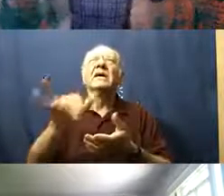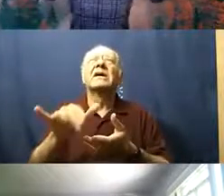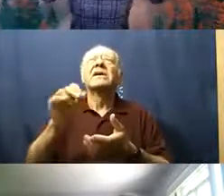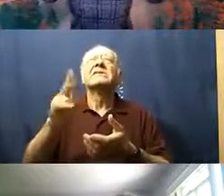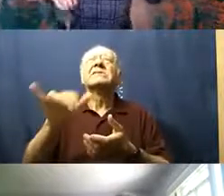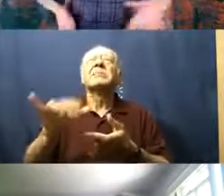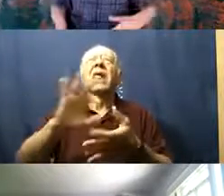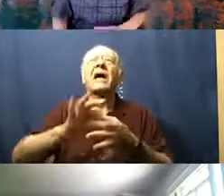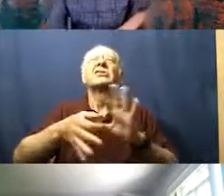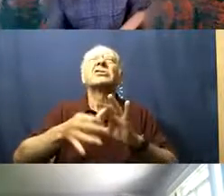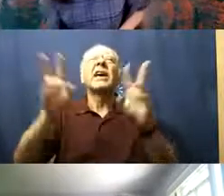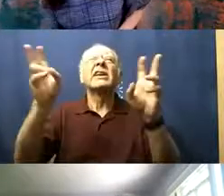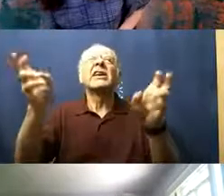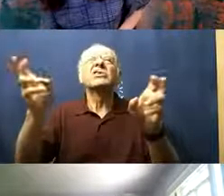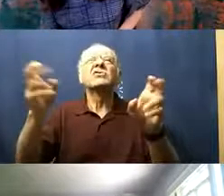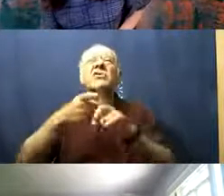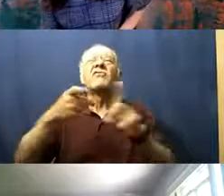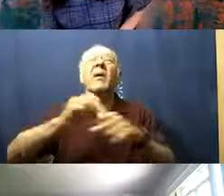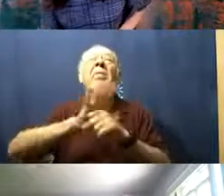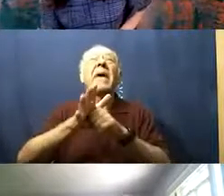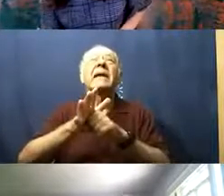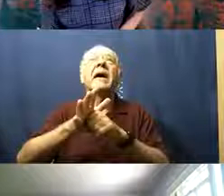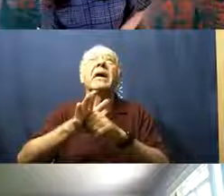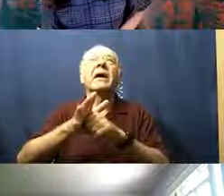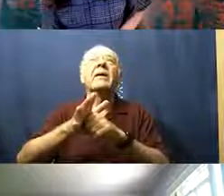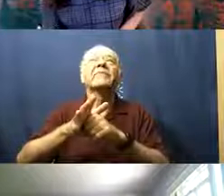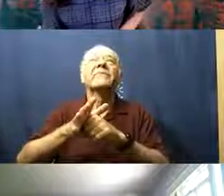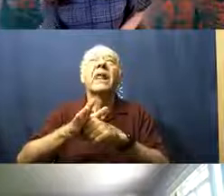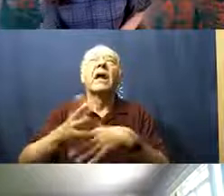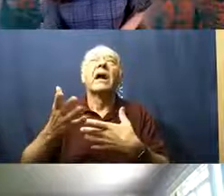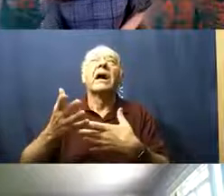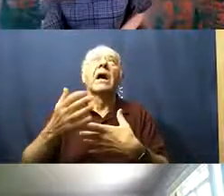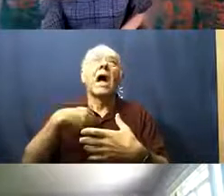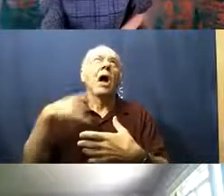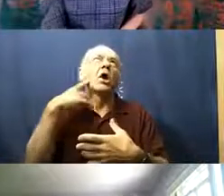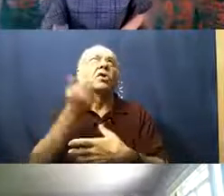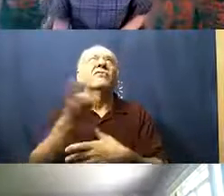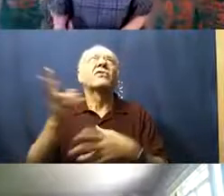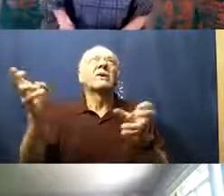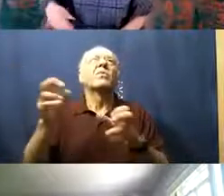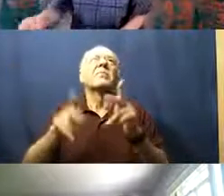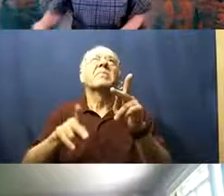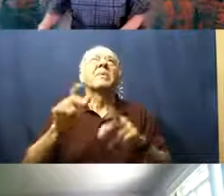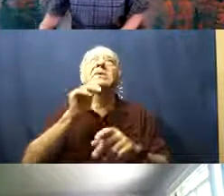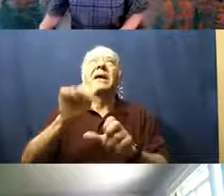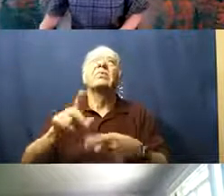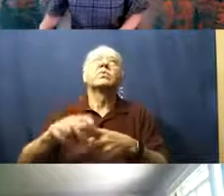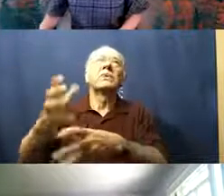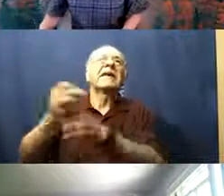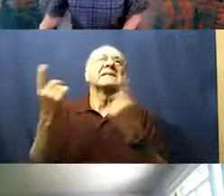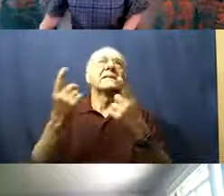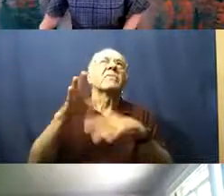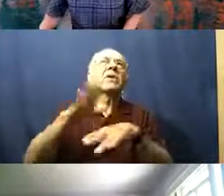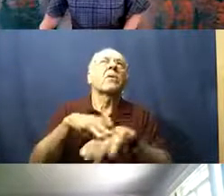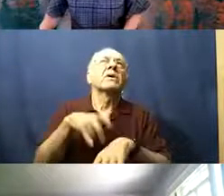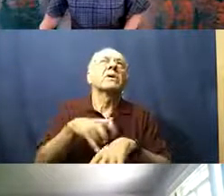issues that resulted from the pandemic. I heard a couple of issues with folks just not being able to get something timely